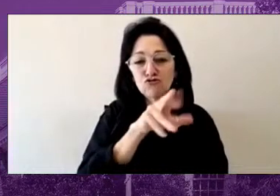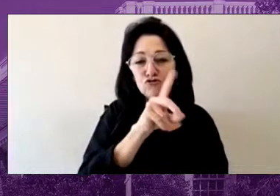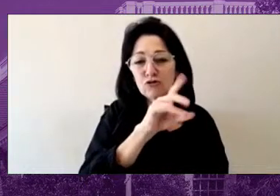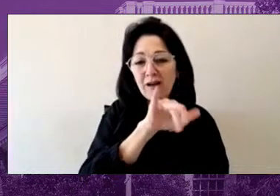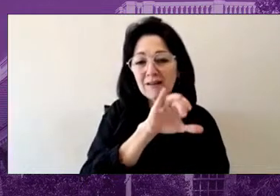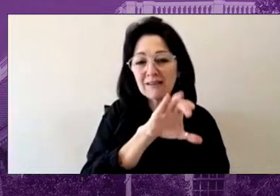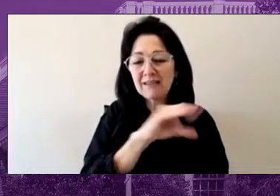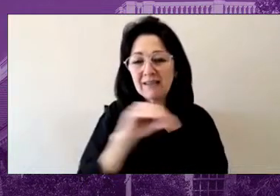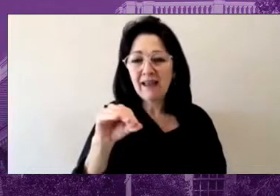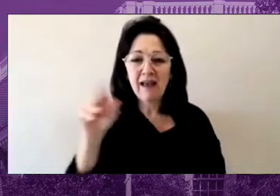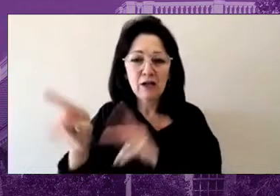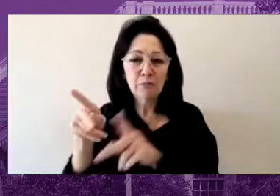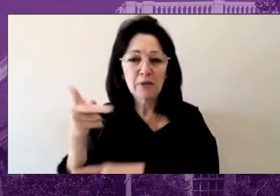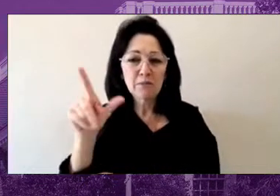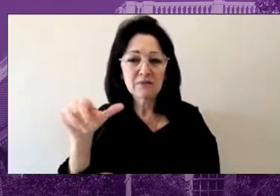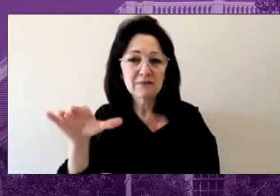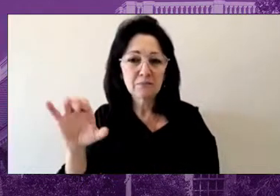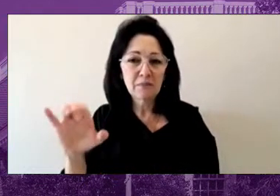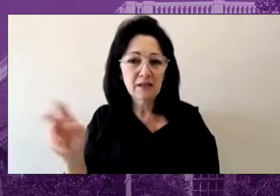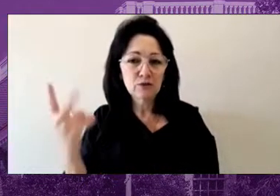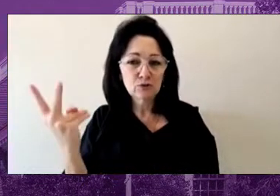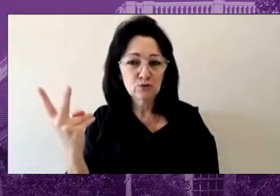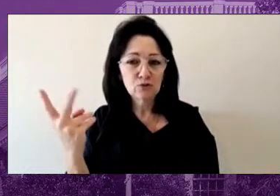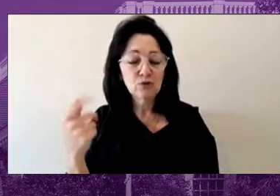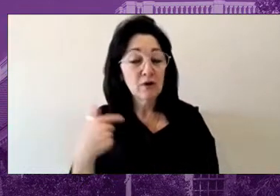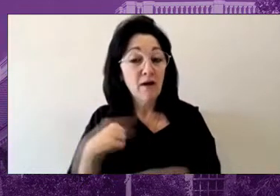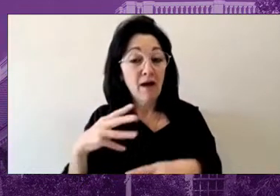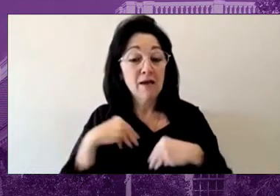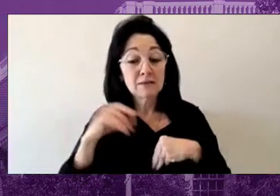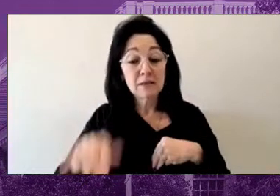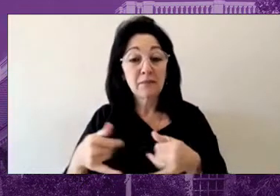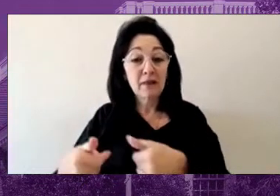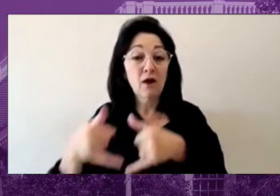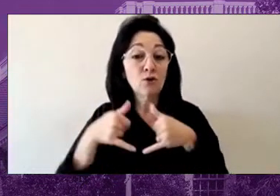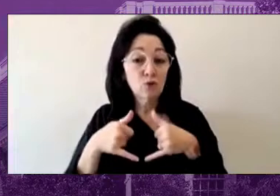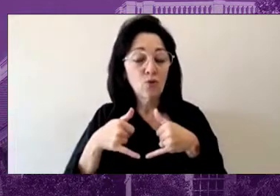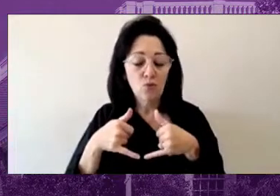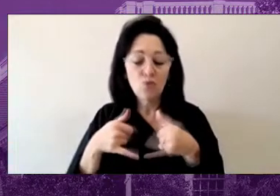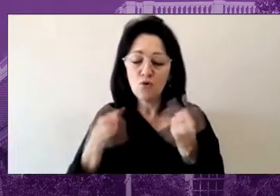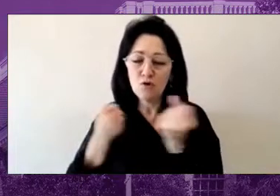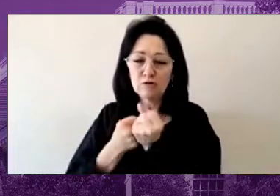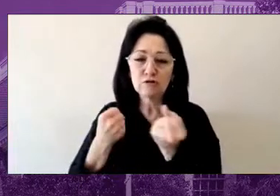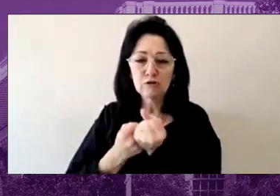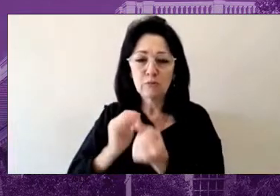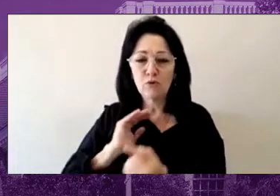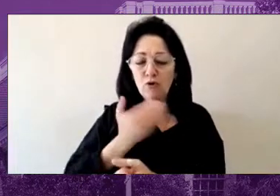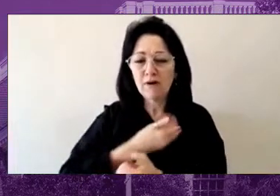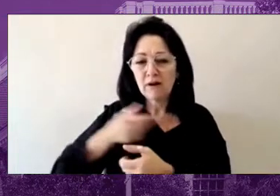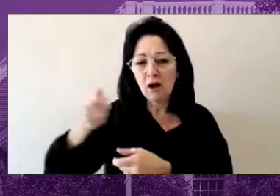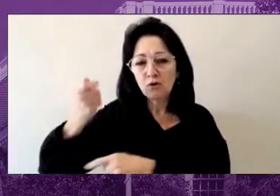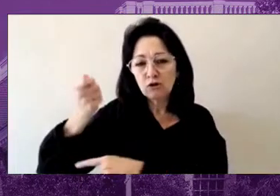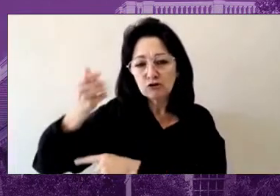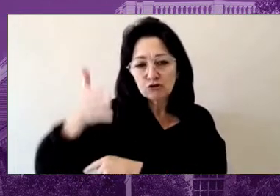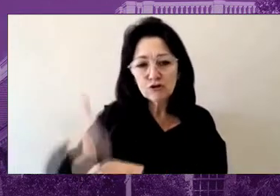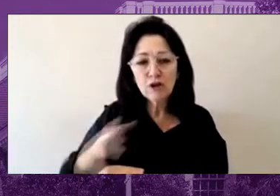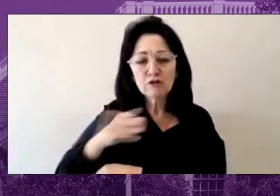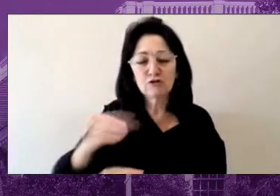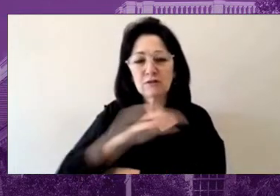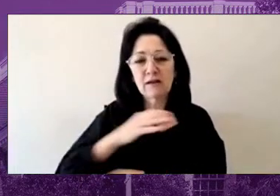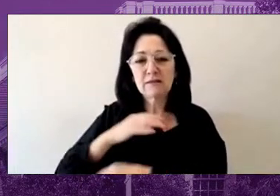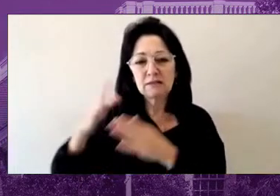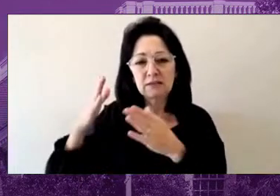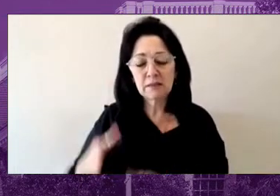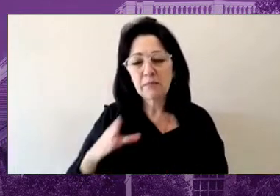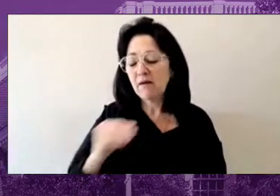mean, I'm accepting this award on behalf of our judges, our commissioners, and the incredible administration and